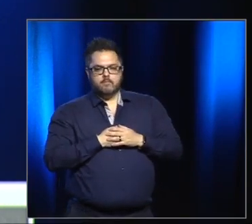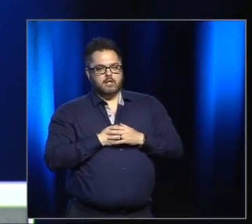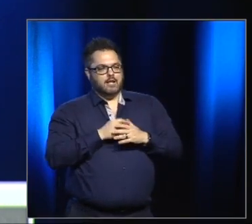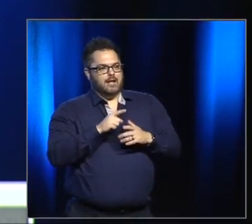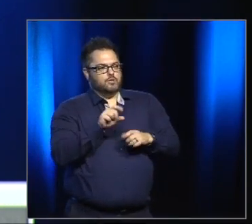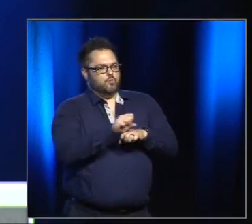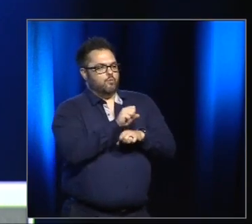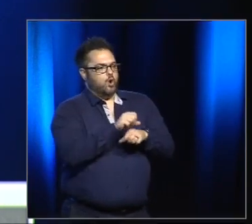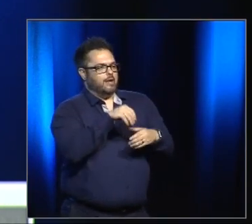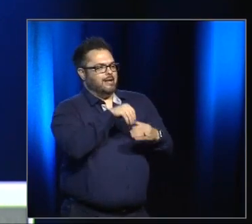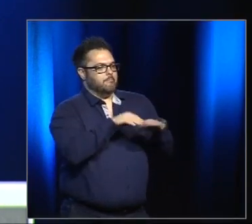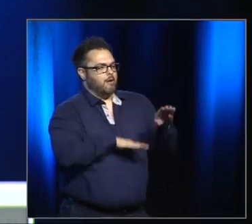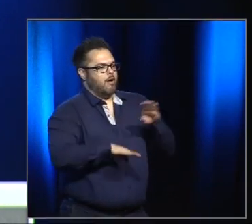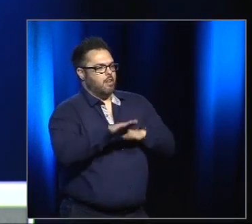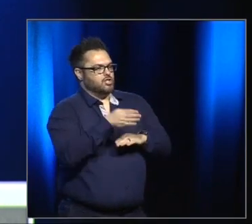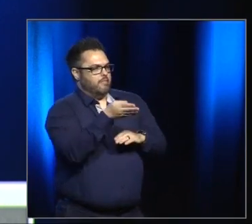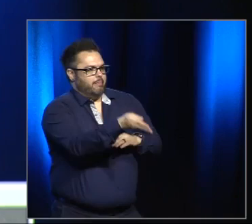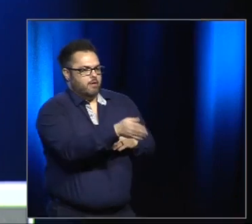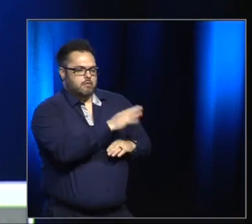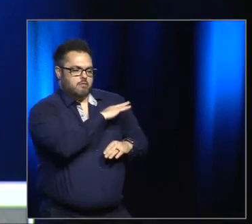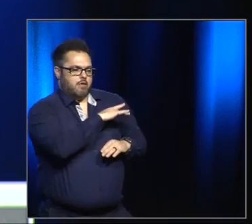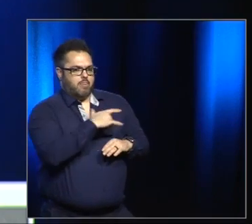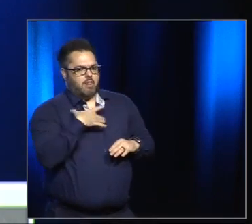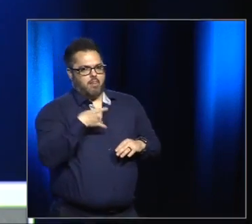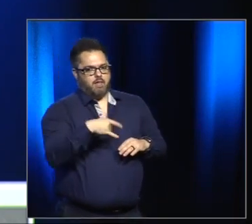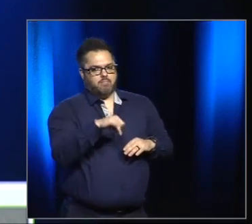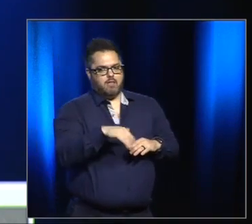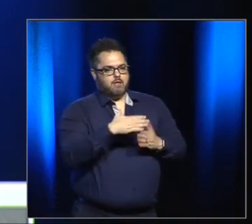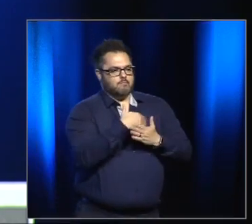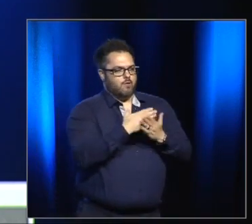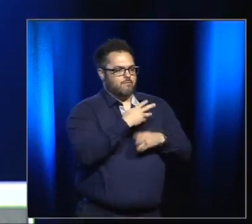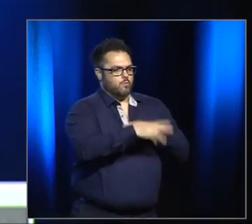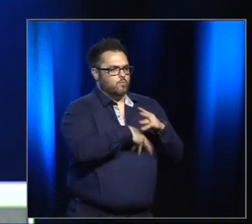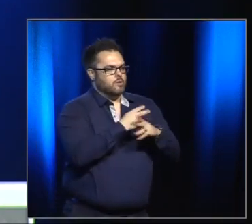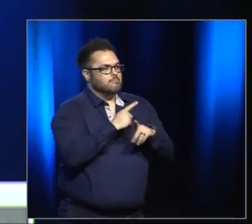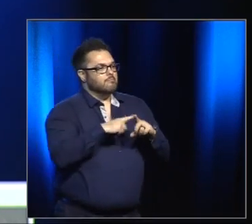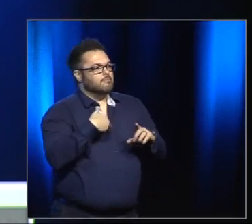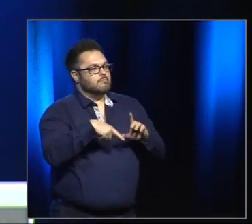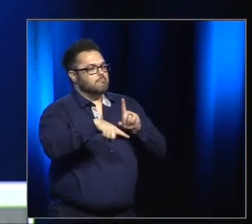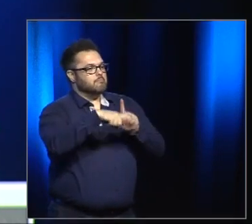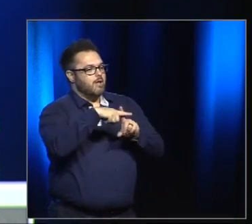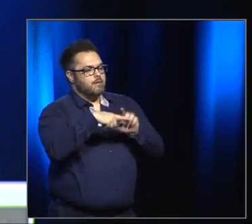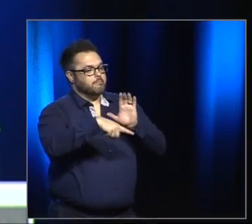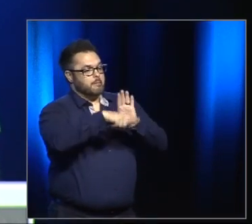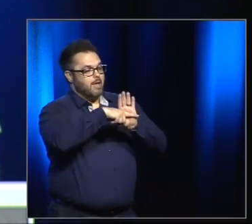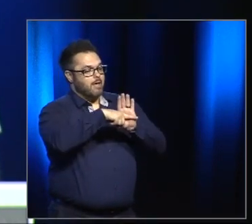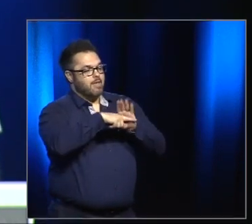biologist. So that's the good news. The bad news is that even though it's isolated,